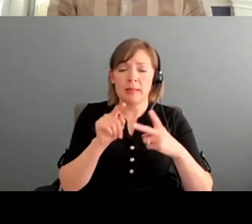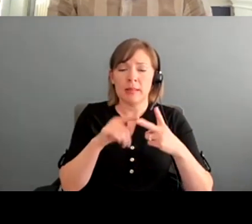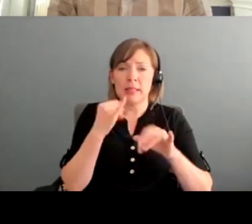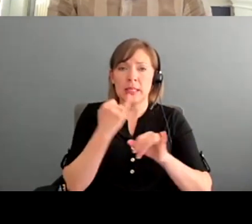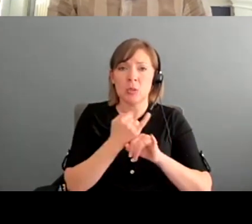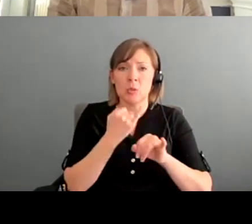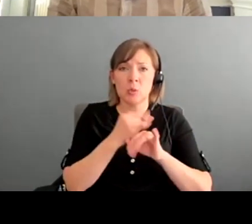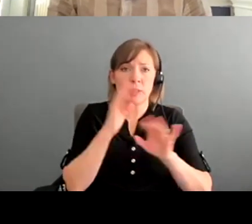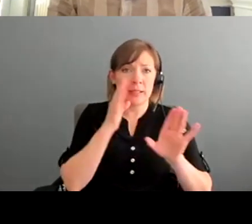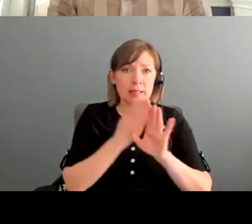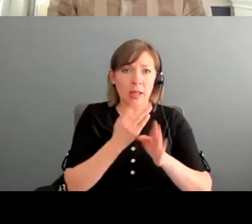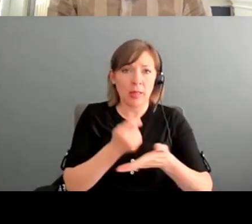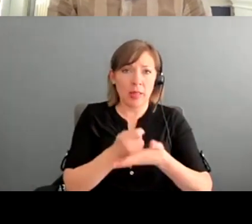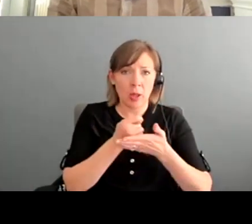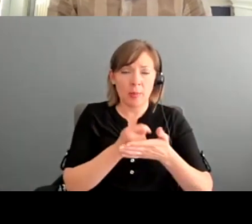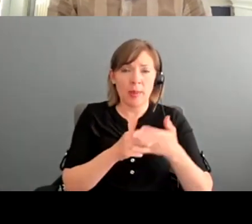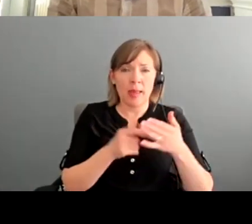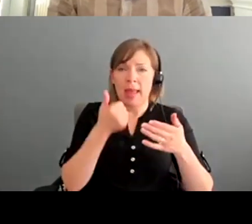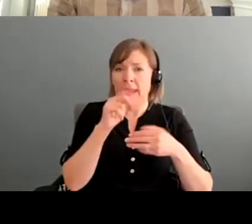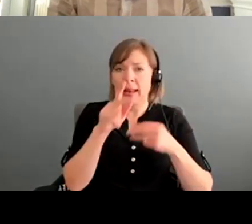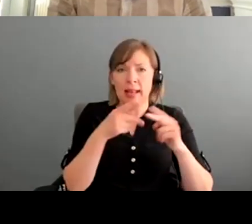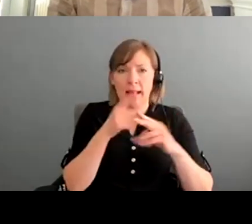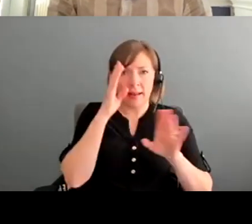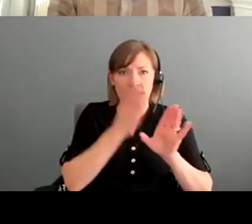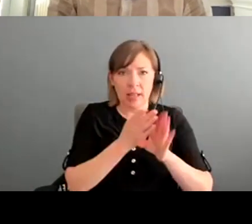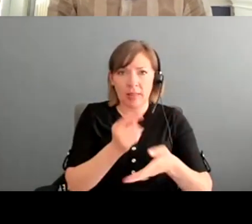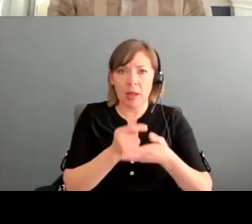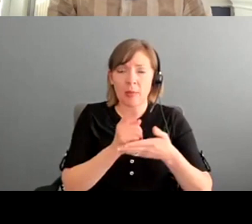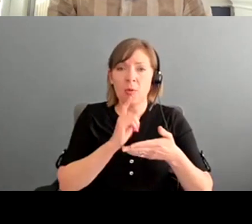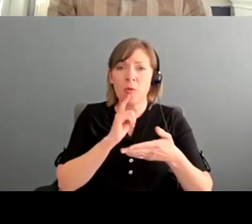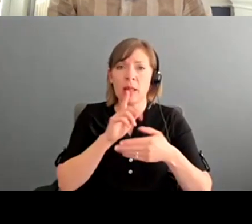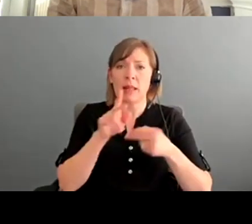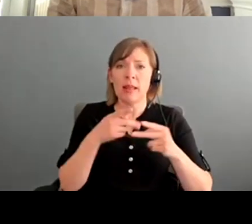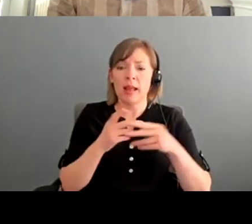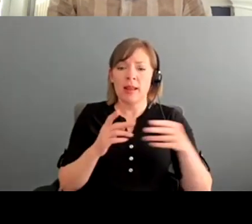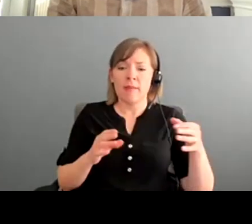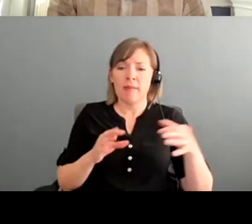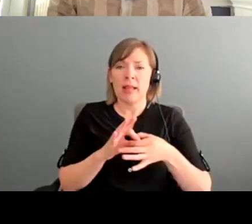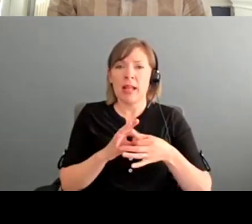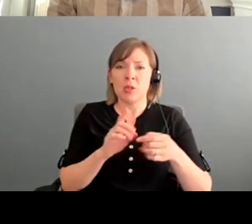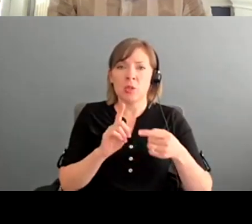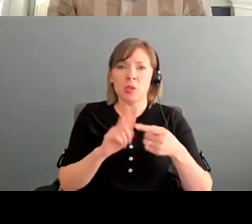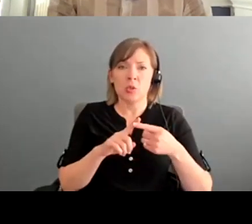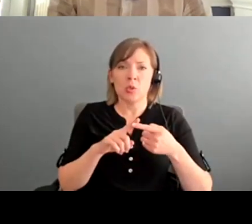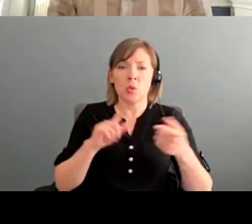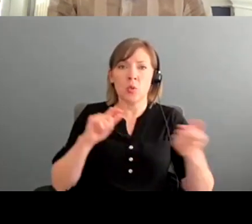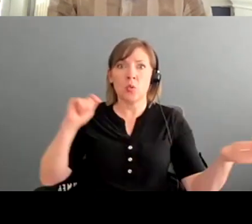institutional psychotherapy, any kind of psychotherapy, really the kind of connection to radical